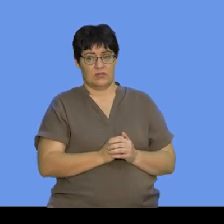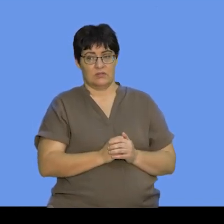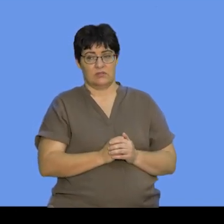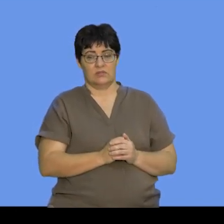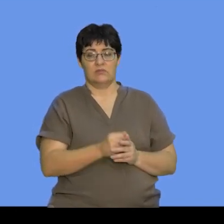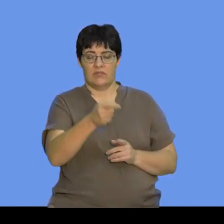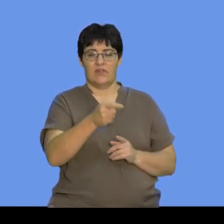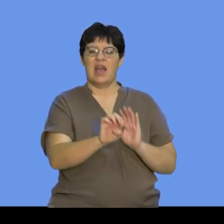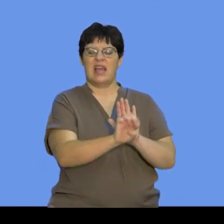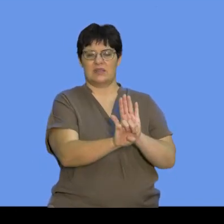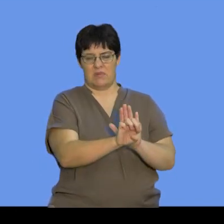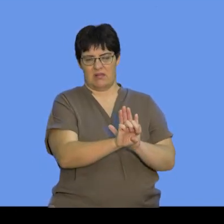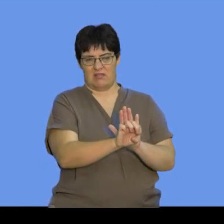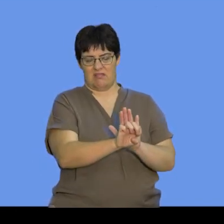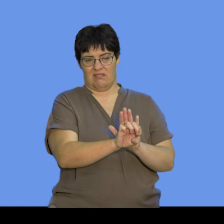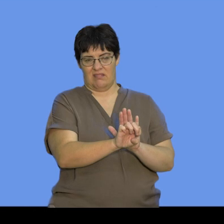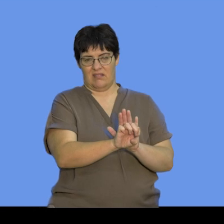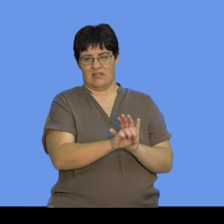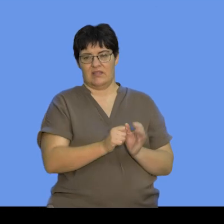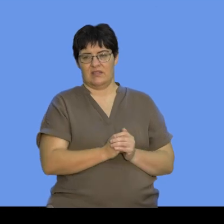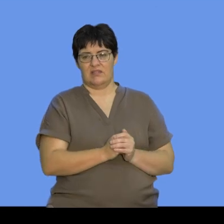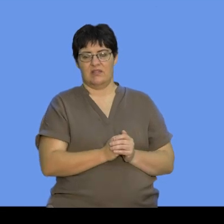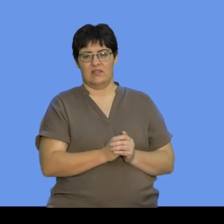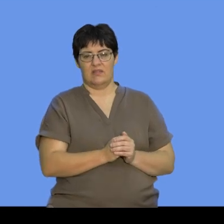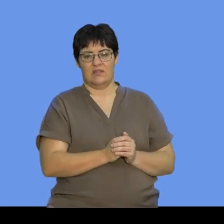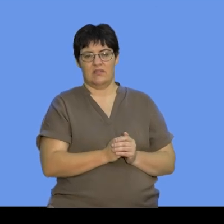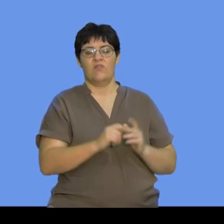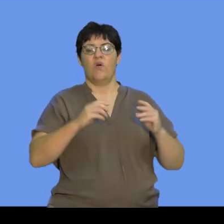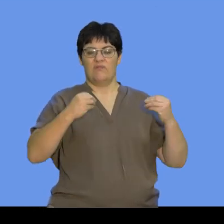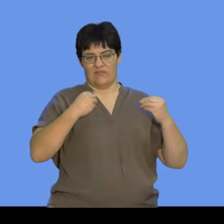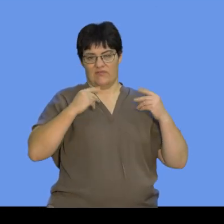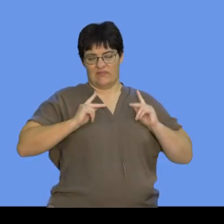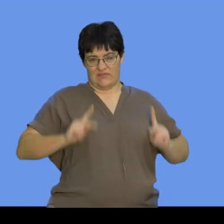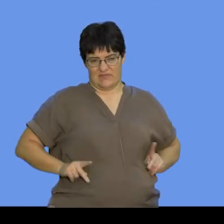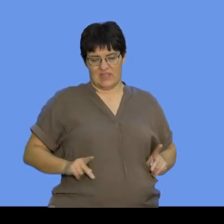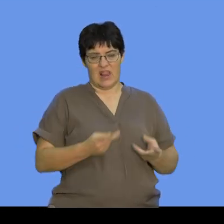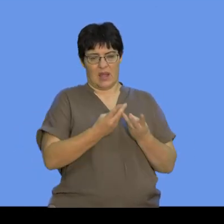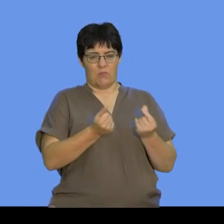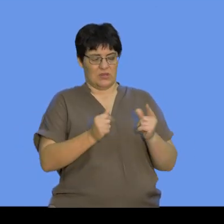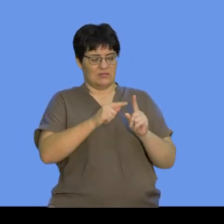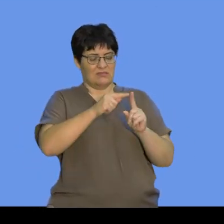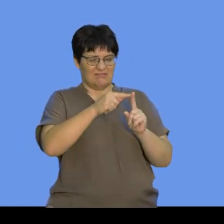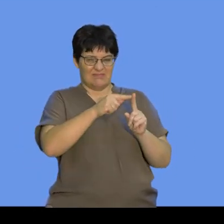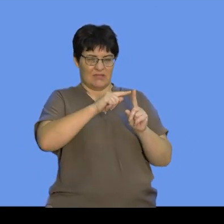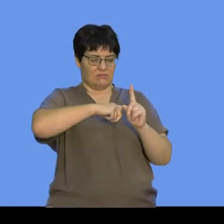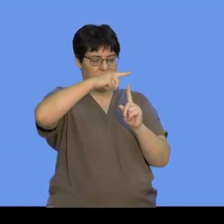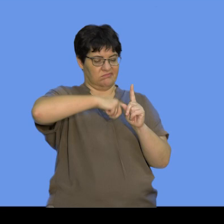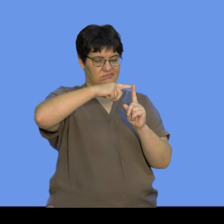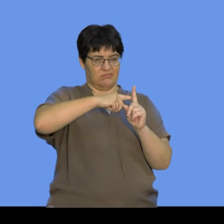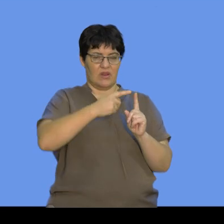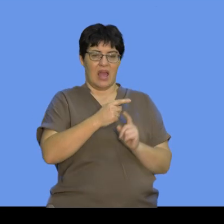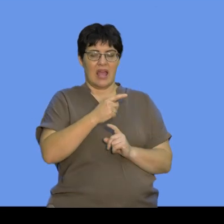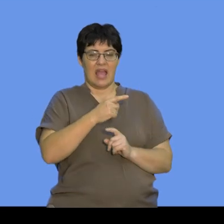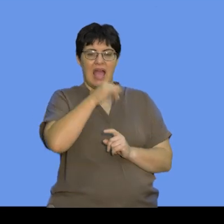example in terms of the differences in terms of physical properties, which is the melting point. If you take, for example, ice,